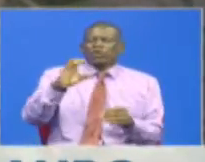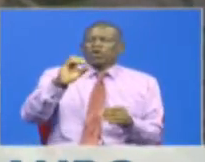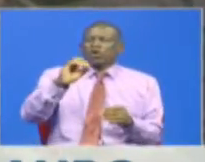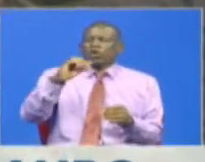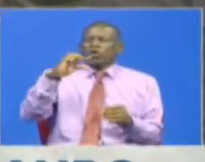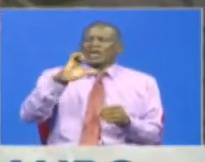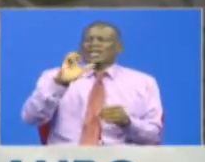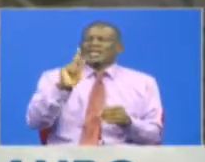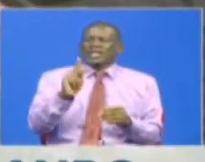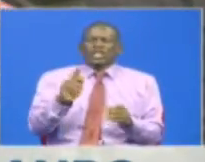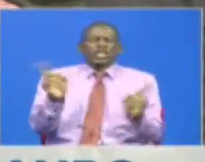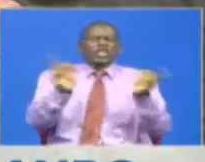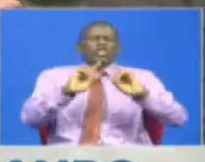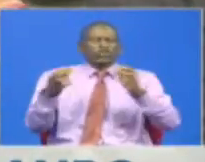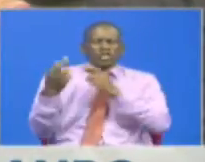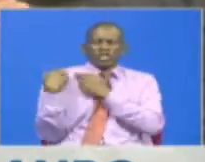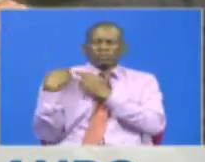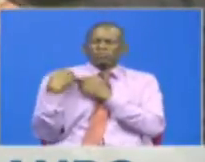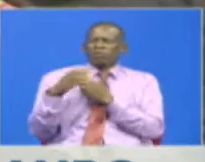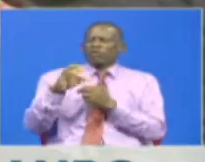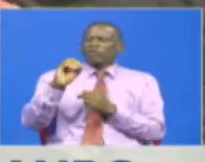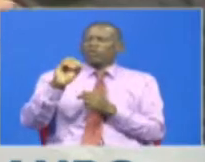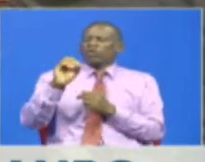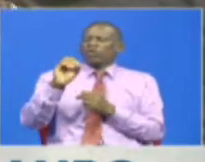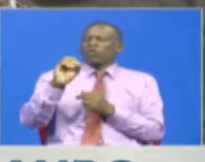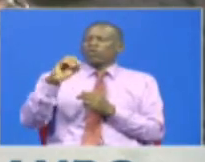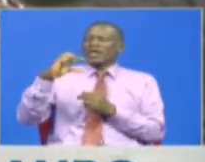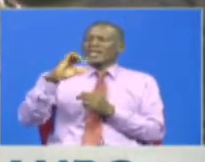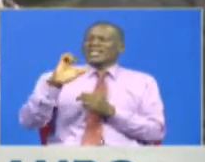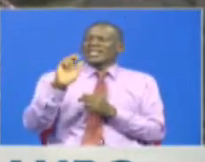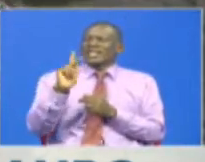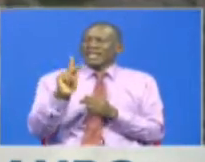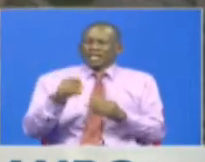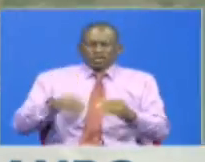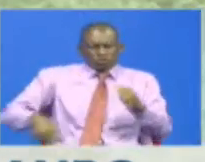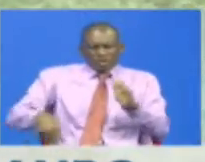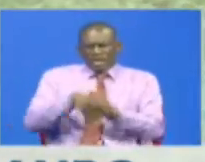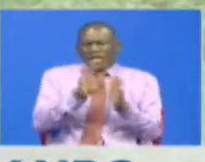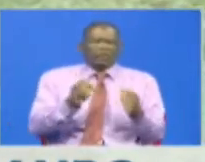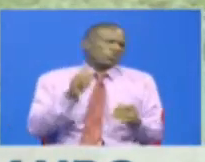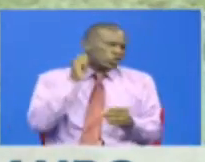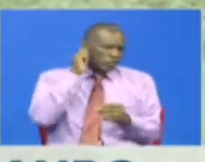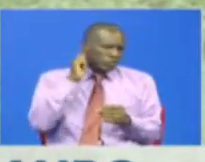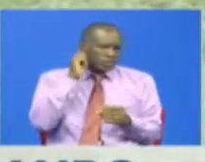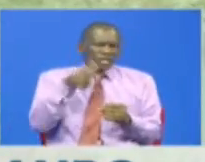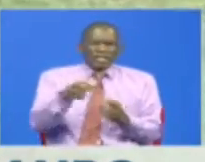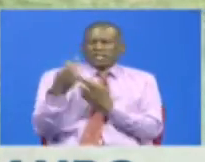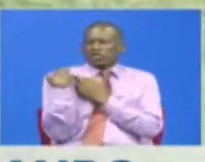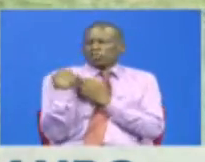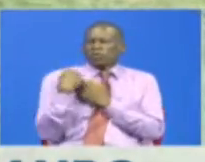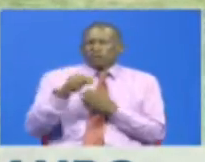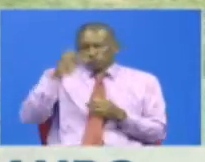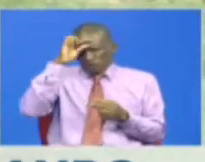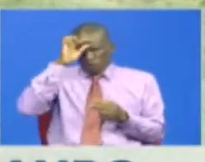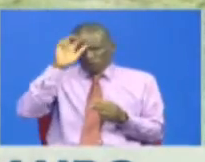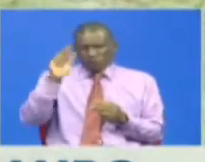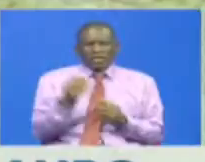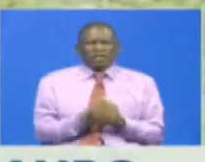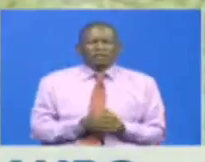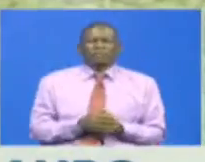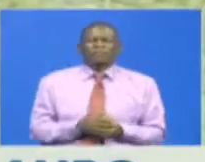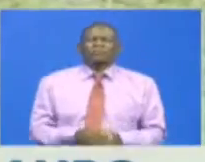Sio jukumu la Ogiek kuevict nani? Ni jukumu la serikali ya Kenya. Nayoma Sampao,